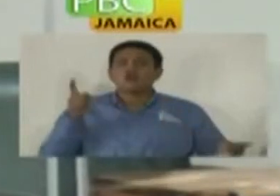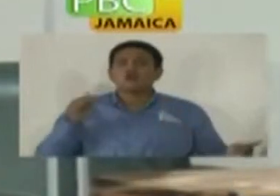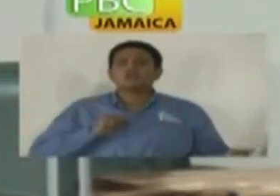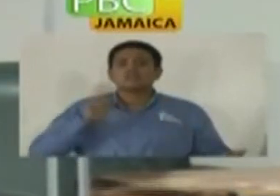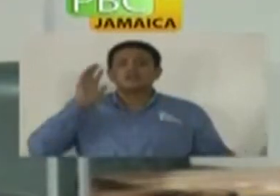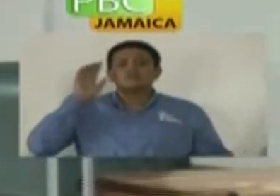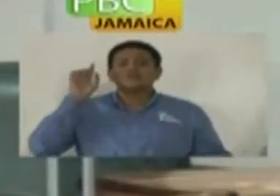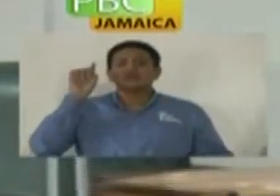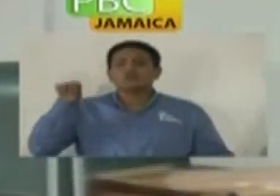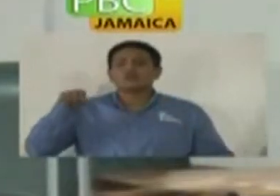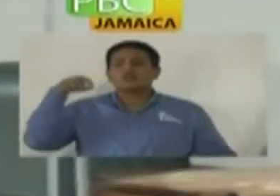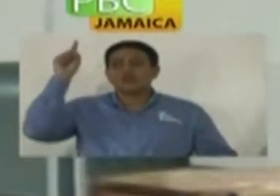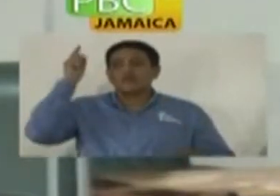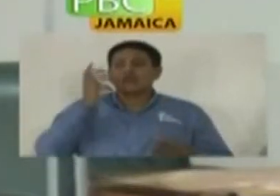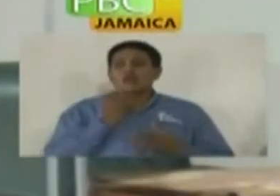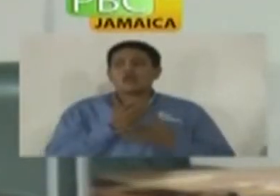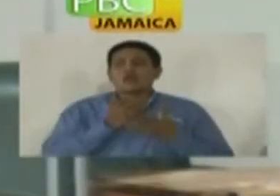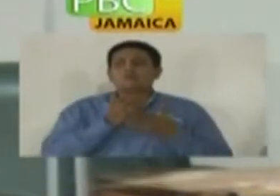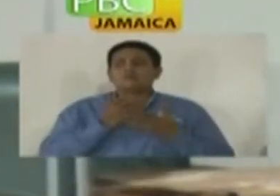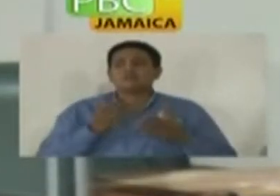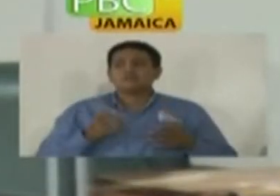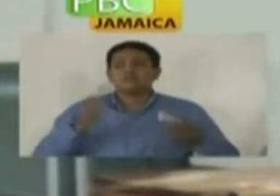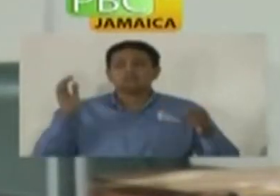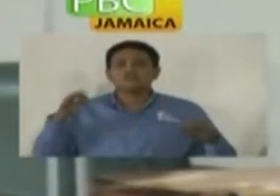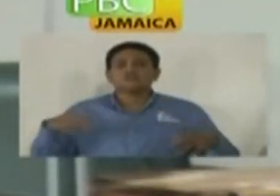to take this on appeal.